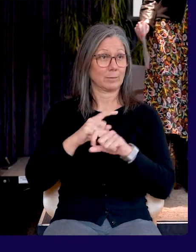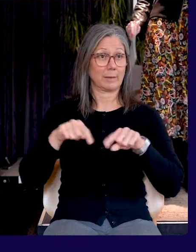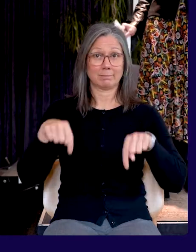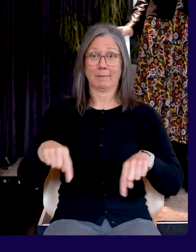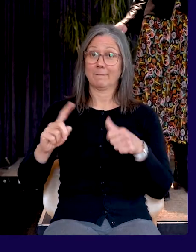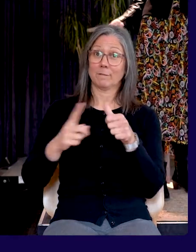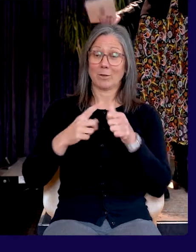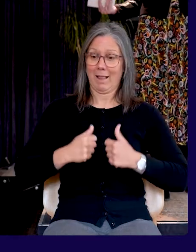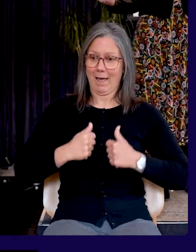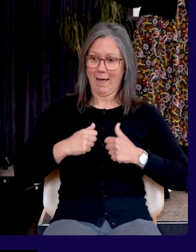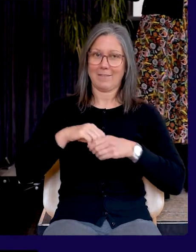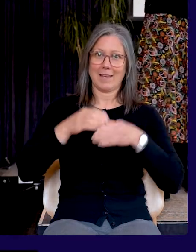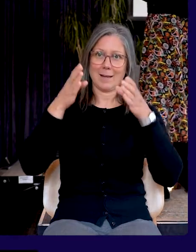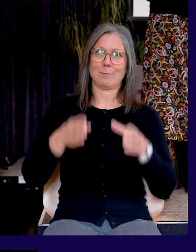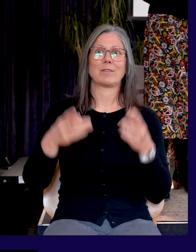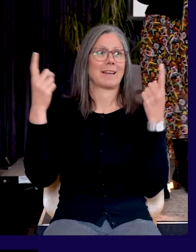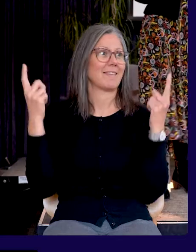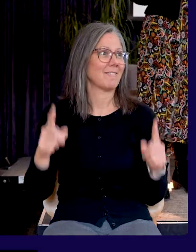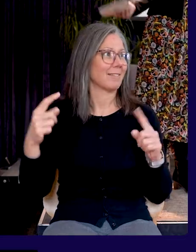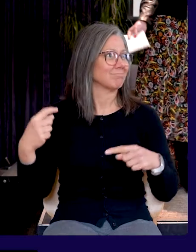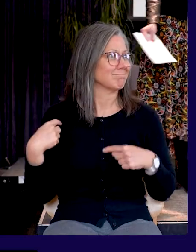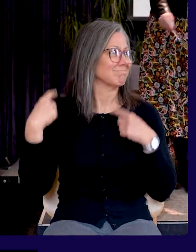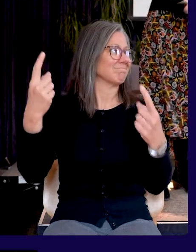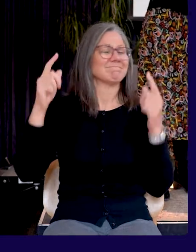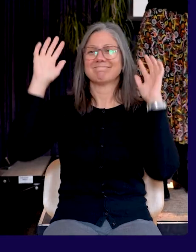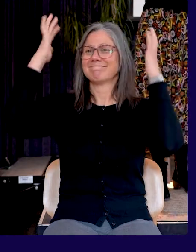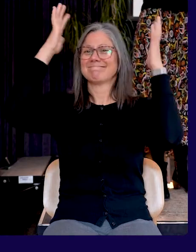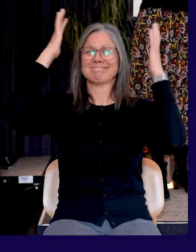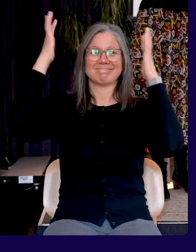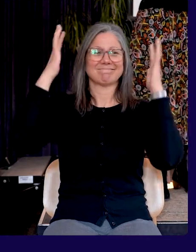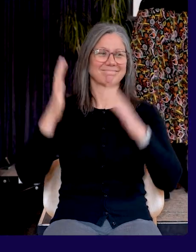first live in-person event we've gotten to put on in our hometown of Austin.